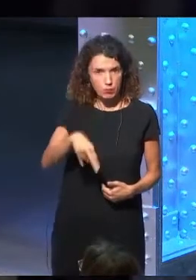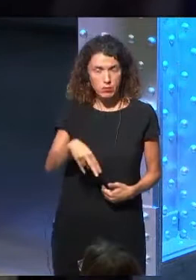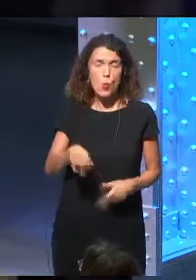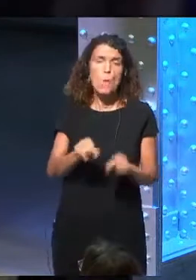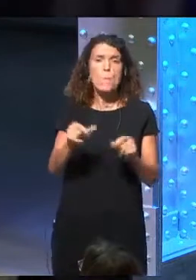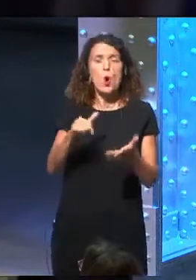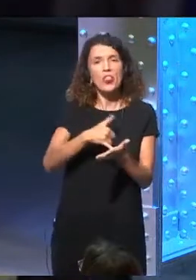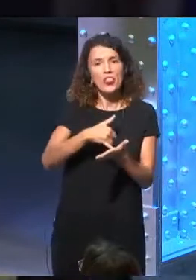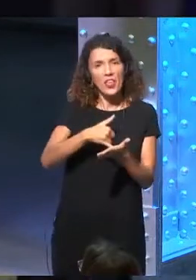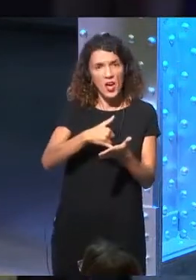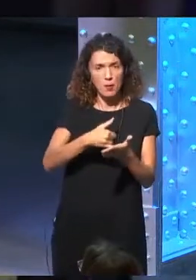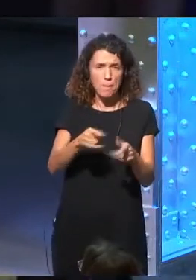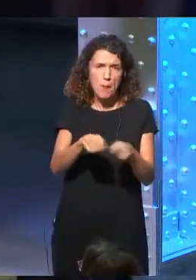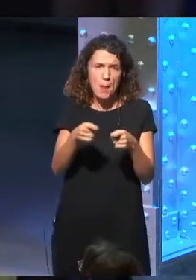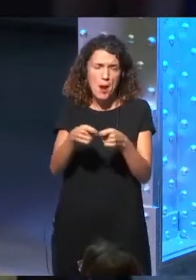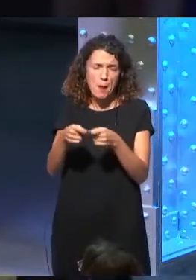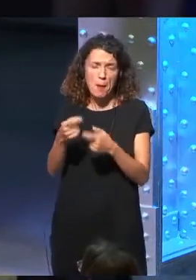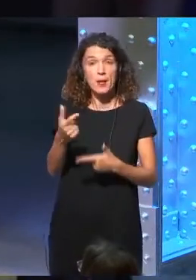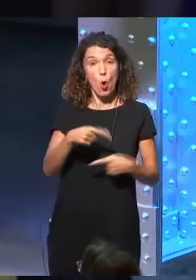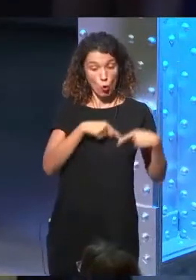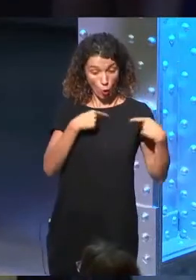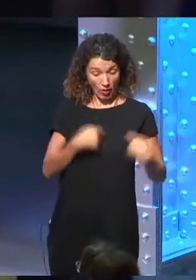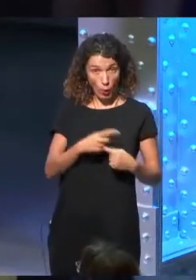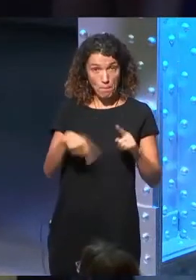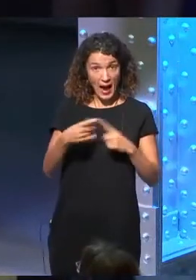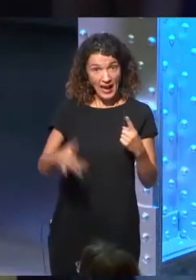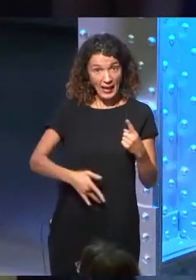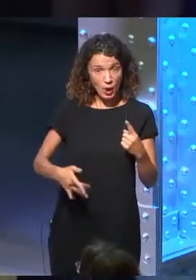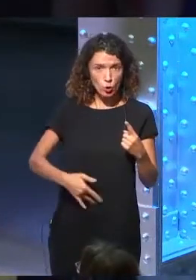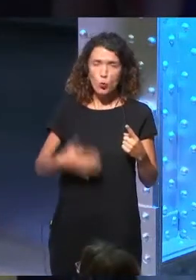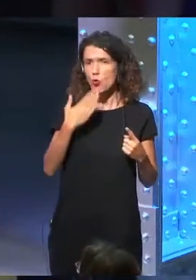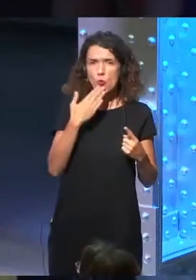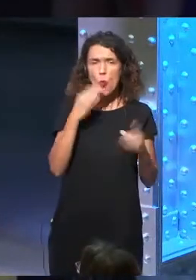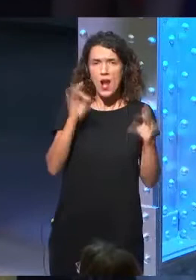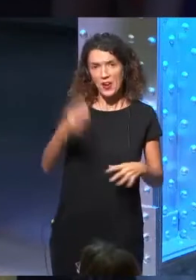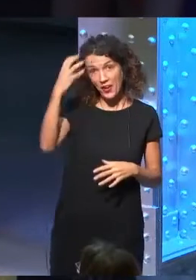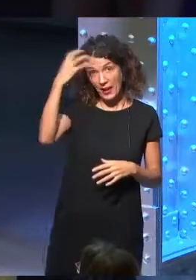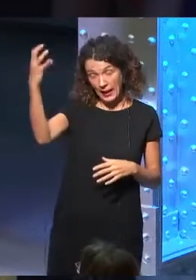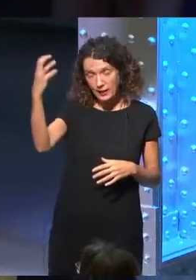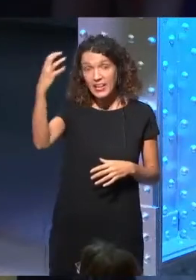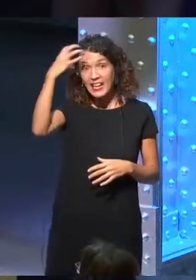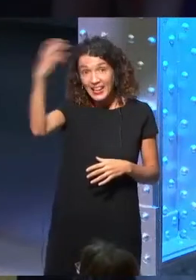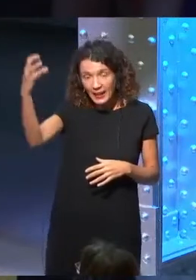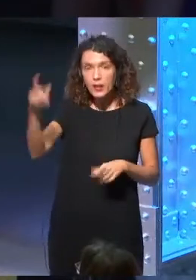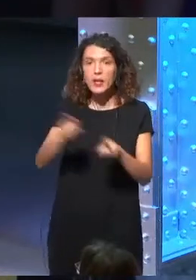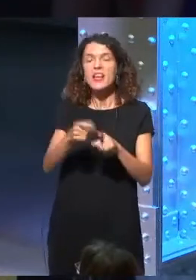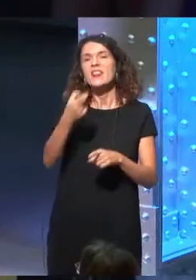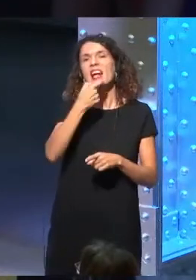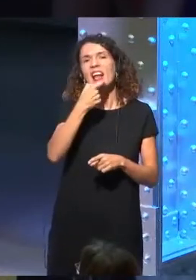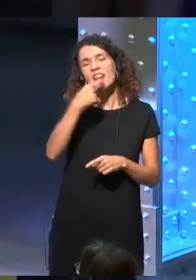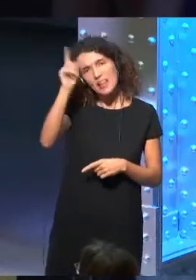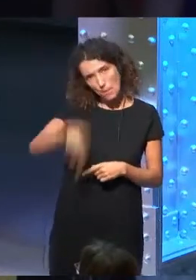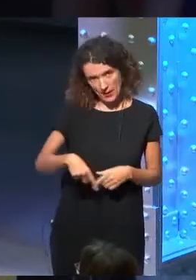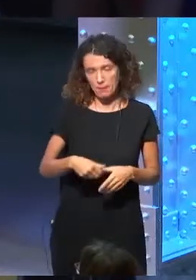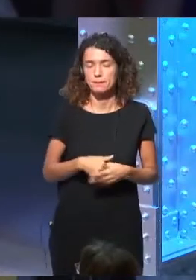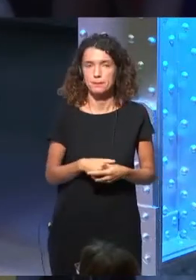have the heart and stomach of a king, and a king of England too. Right? Now, it's